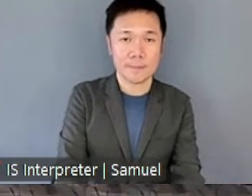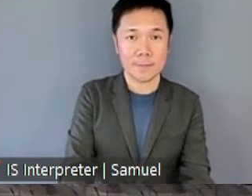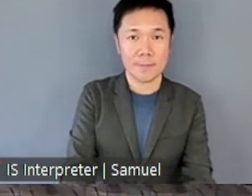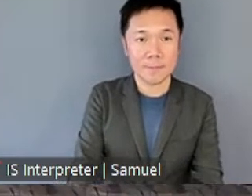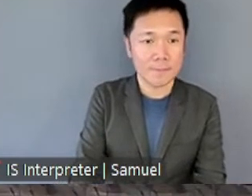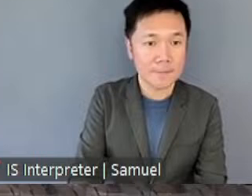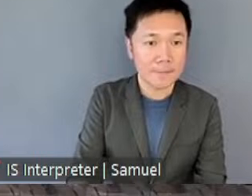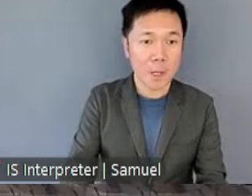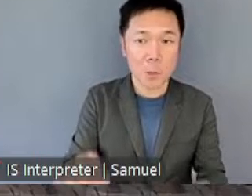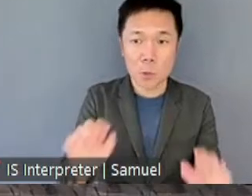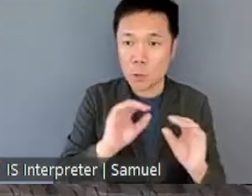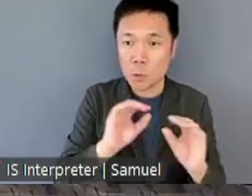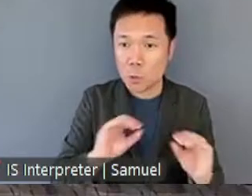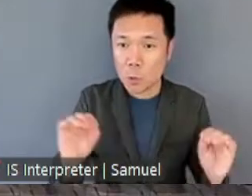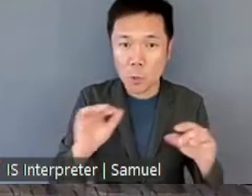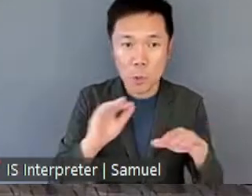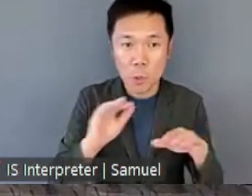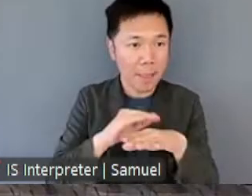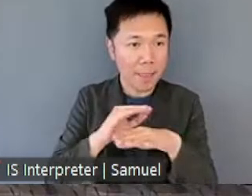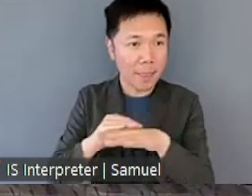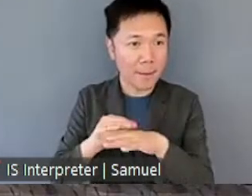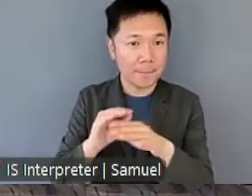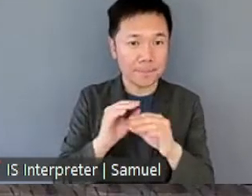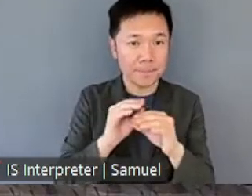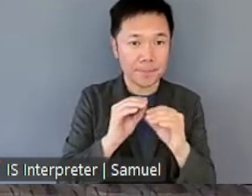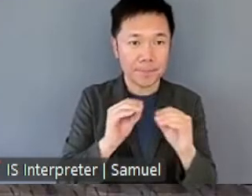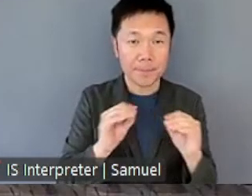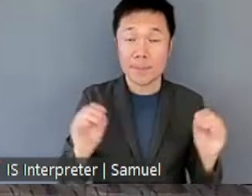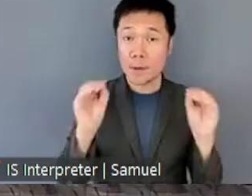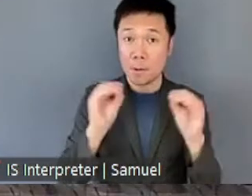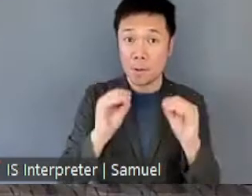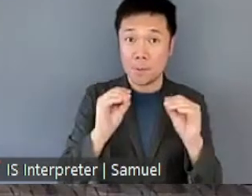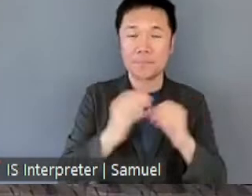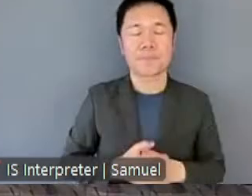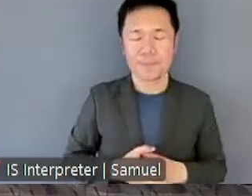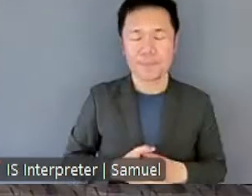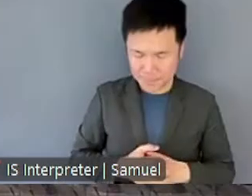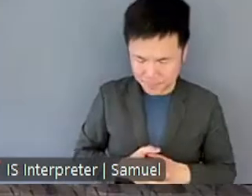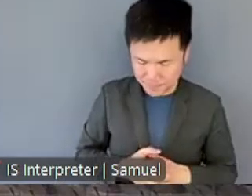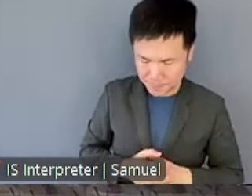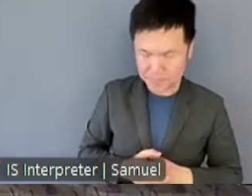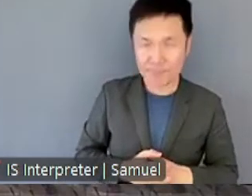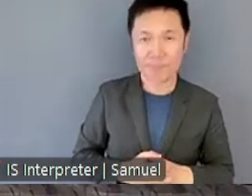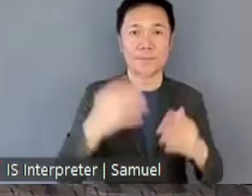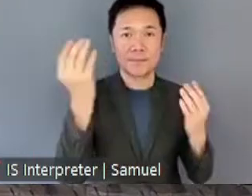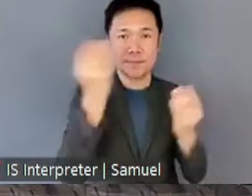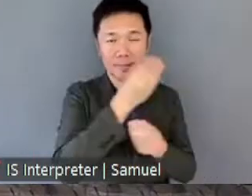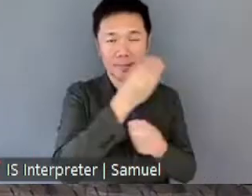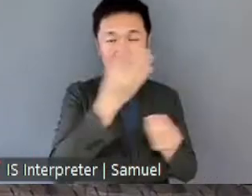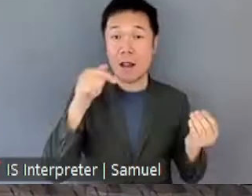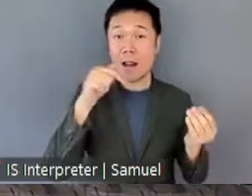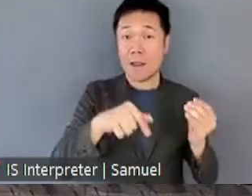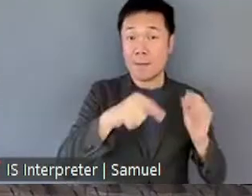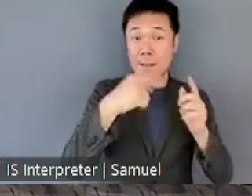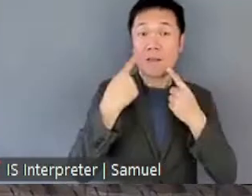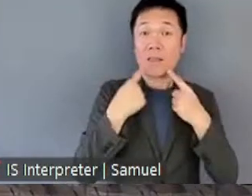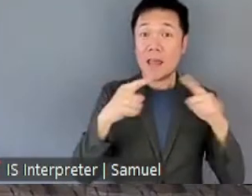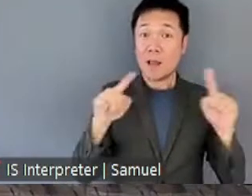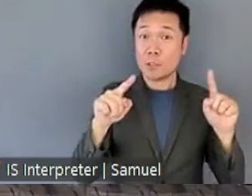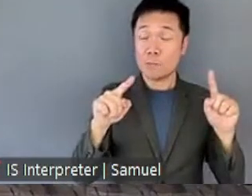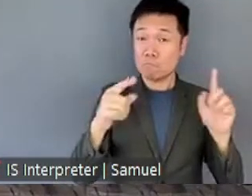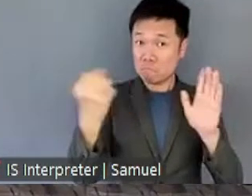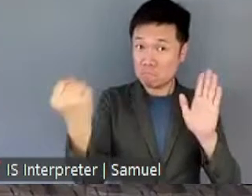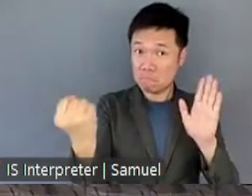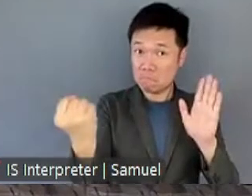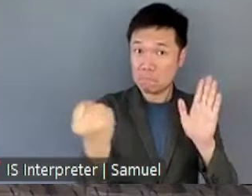There being no comments, distinguished delegates, I declare this declaration